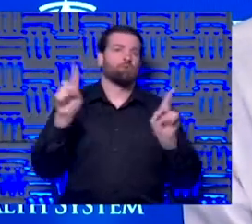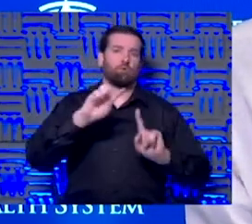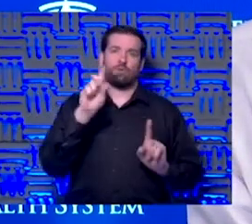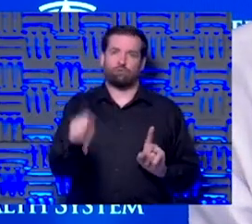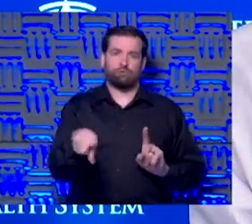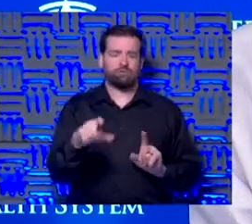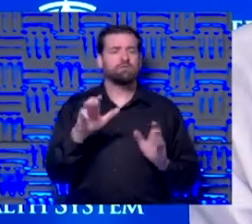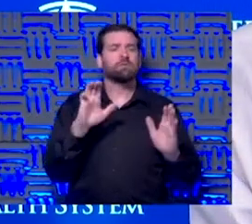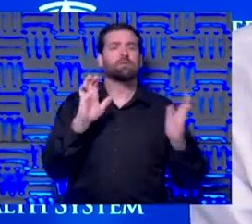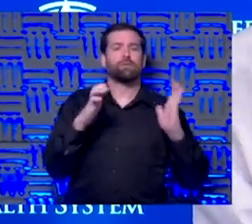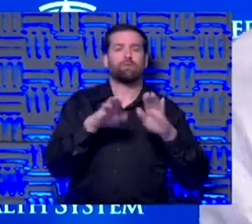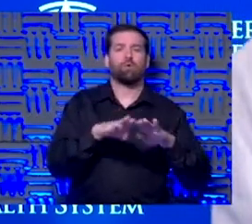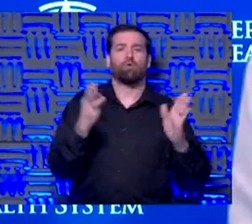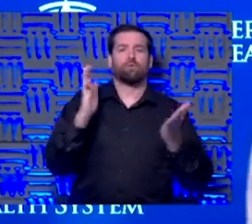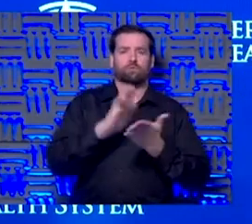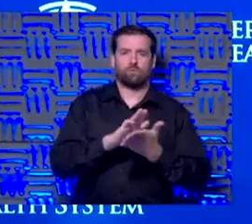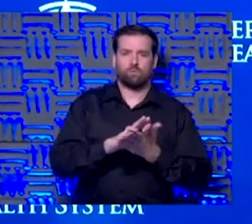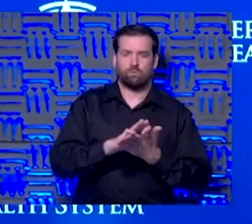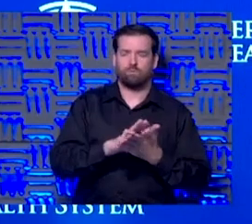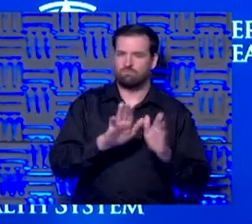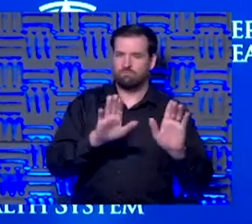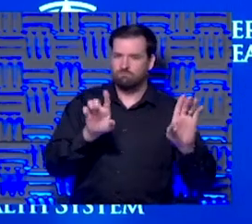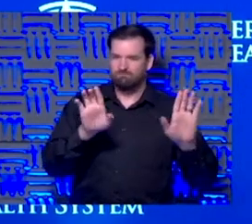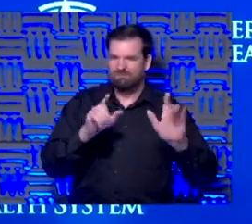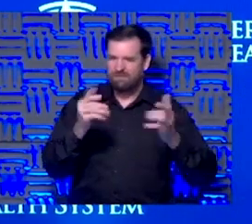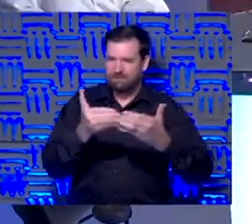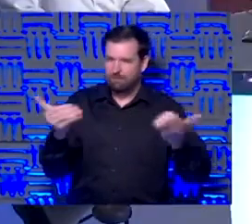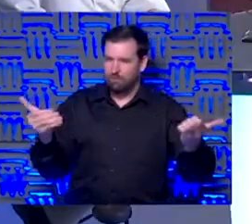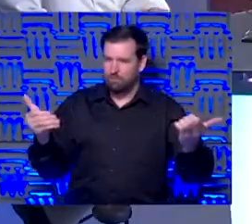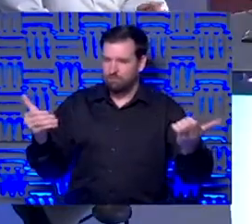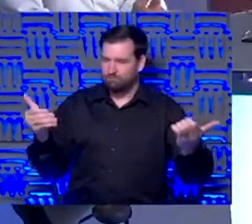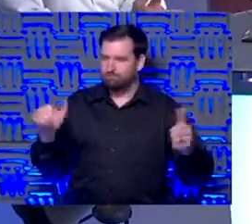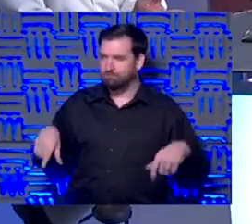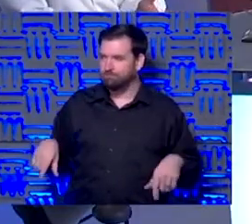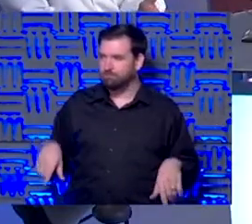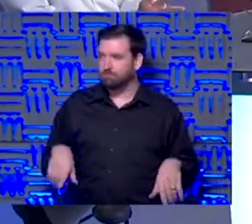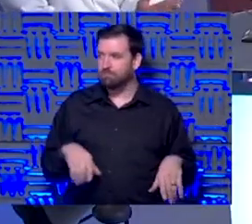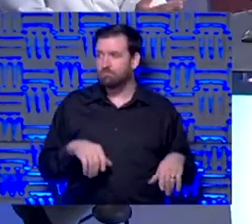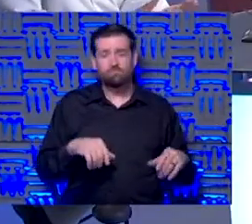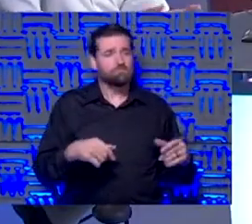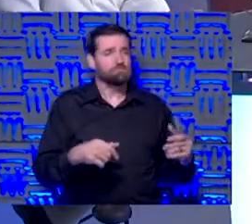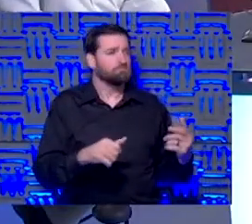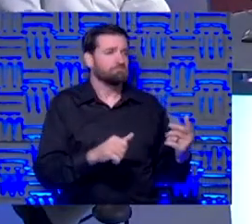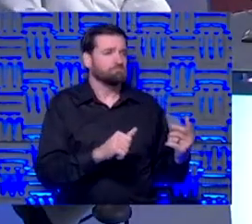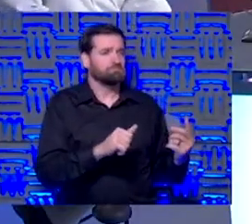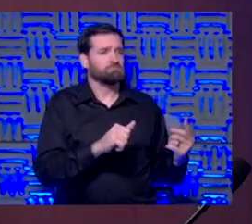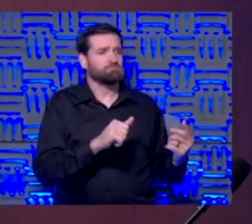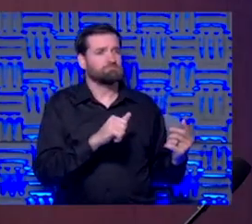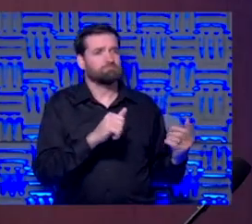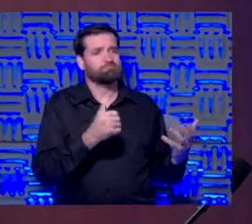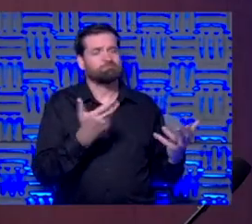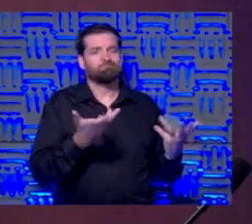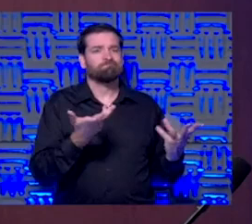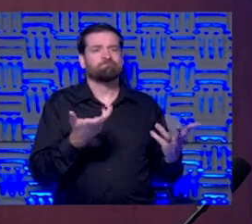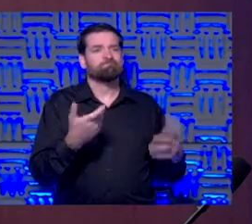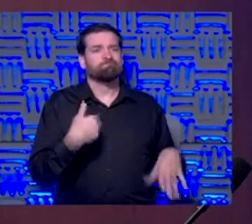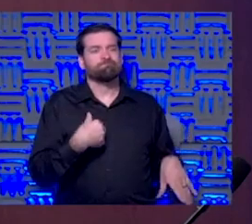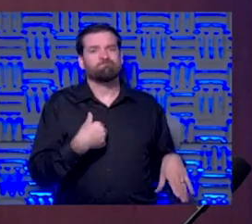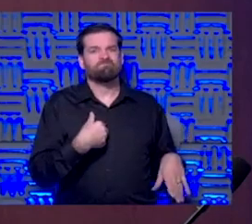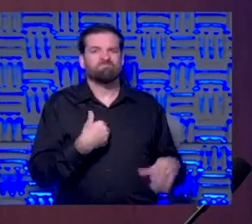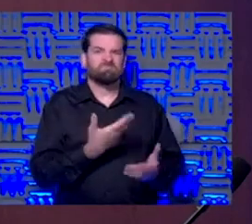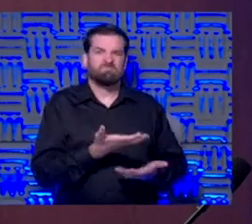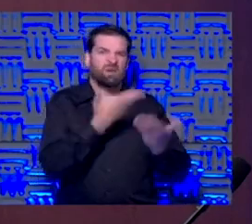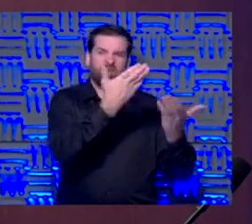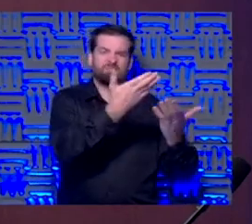than trying to reopen a school. So I think those are two different things, Erin. Yeah. I don't think that that's something that we're